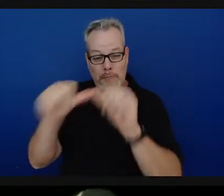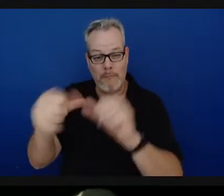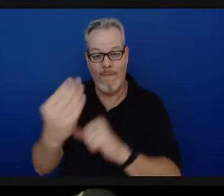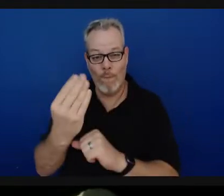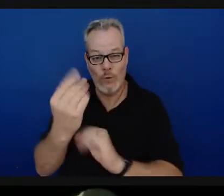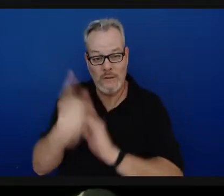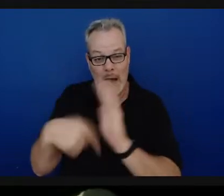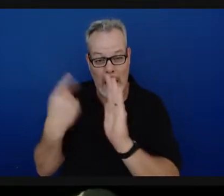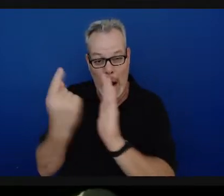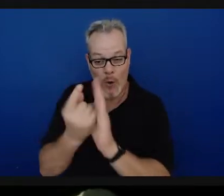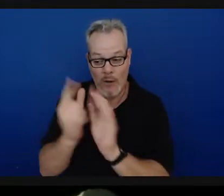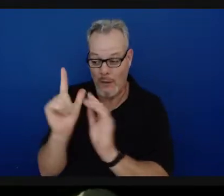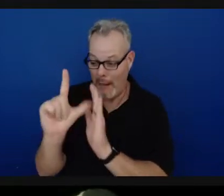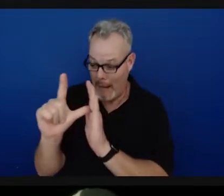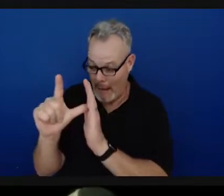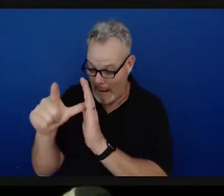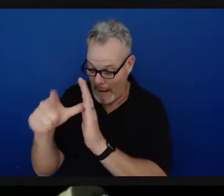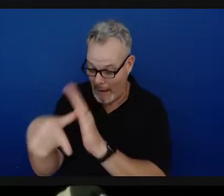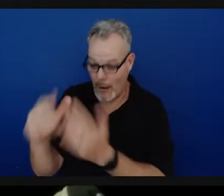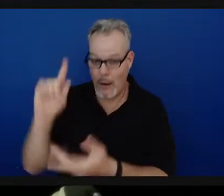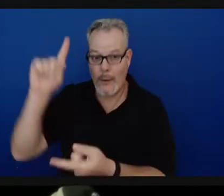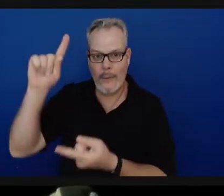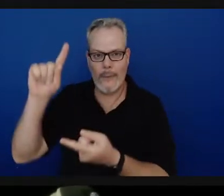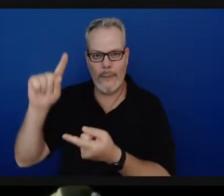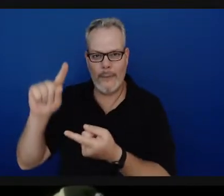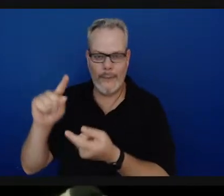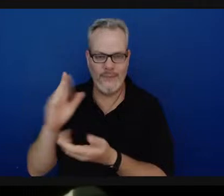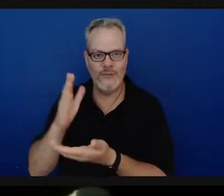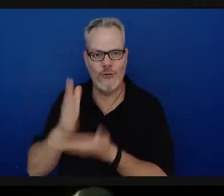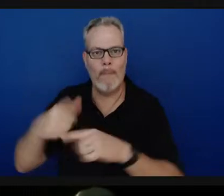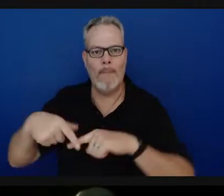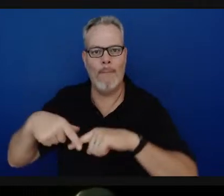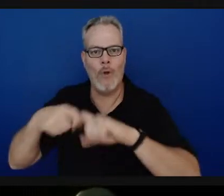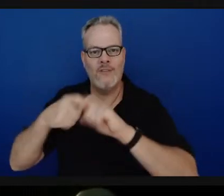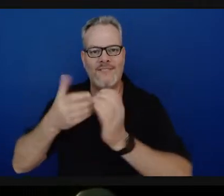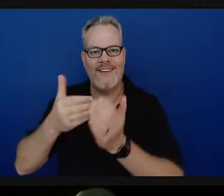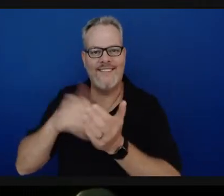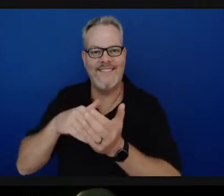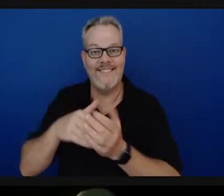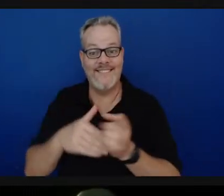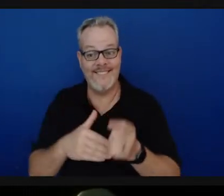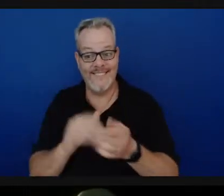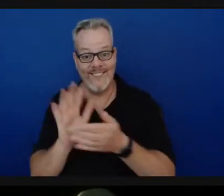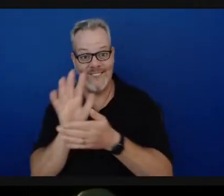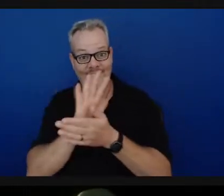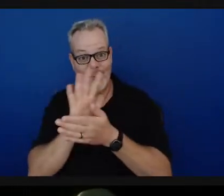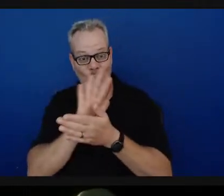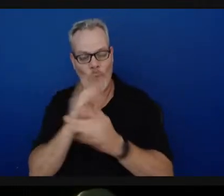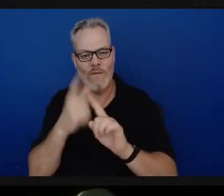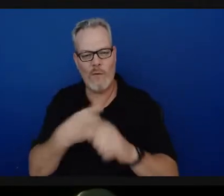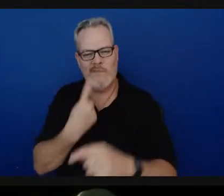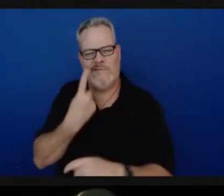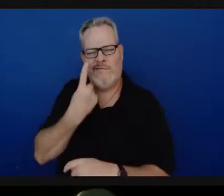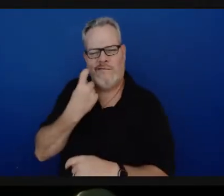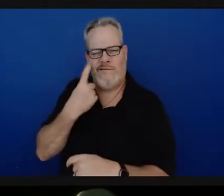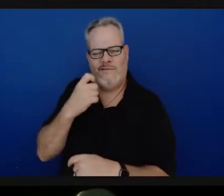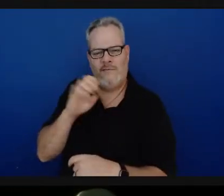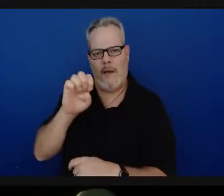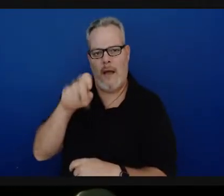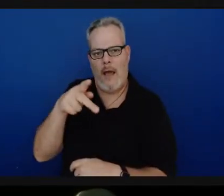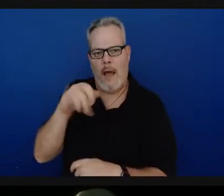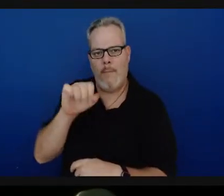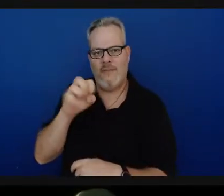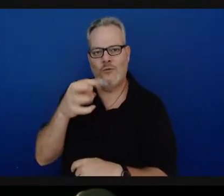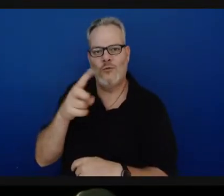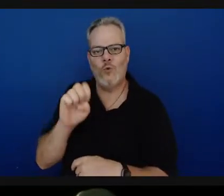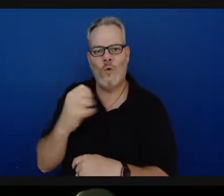less than 14 hours of activity. This is a video taken of this most recent episode, episode 5, which has been unique in that only the